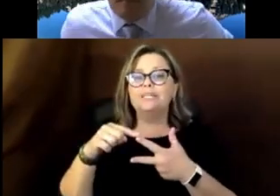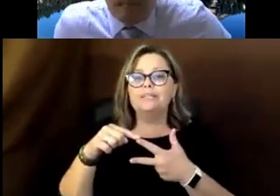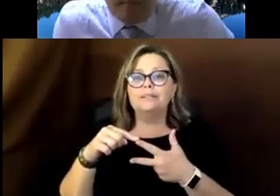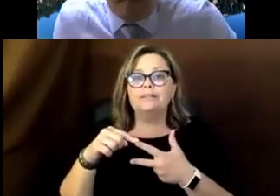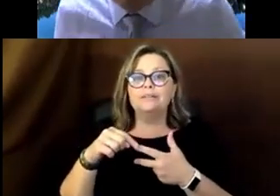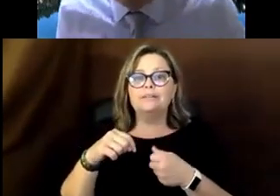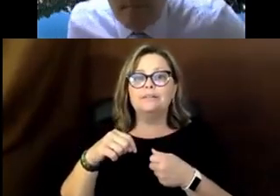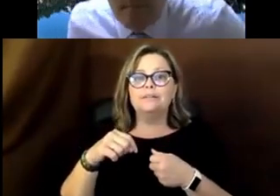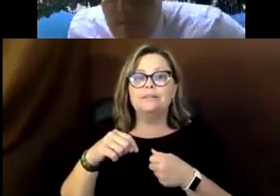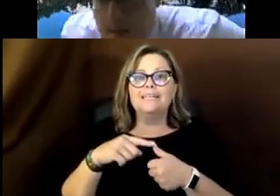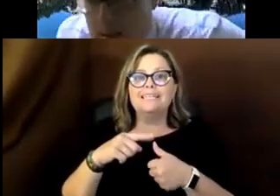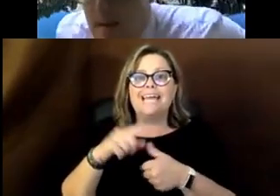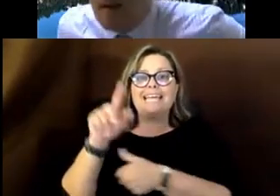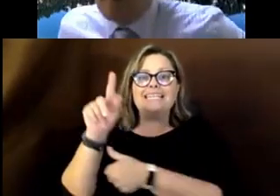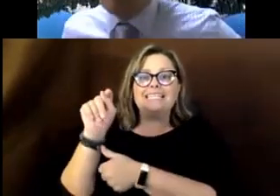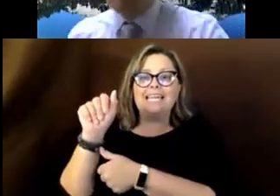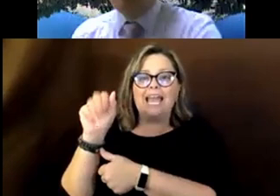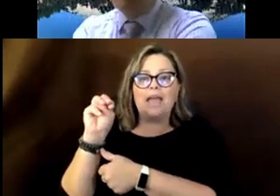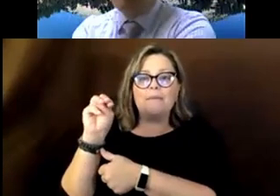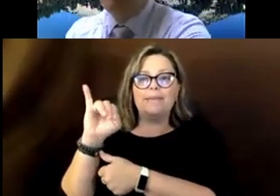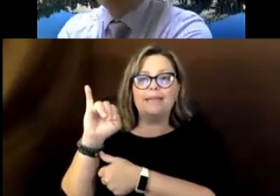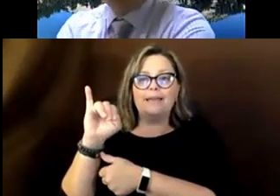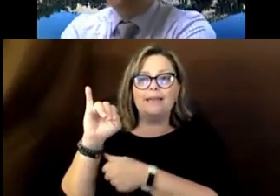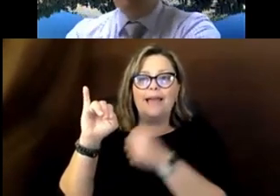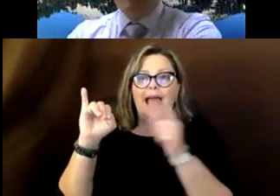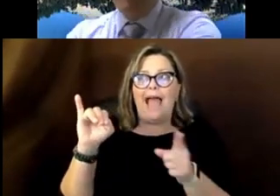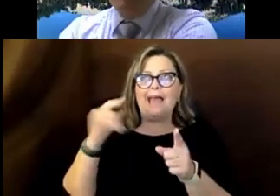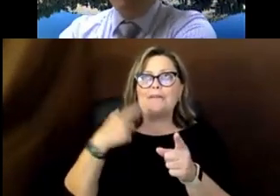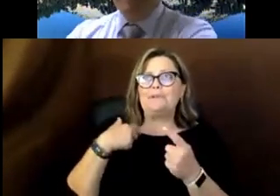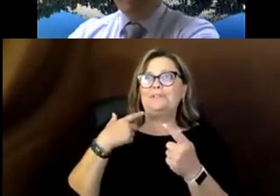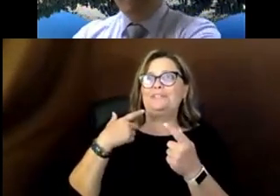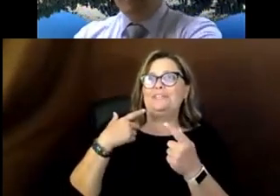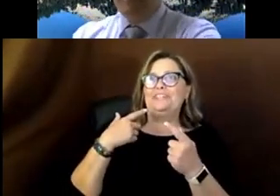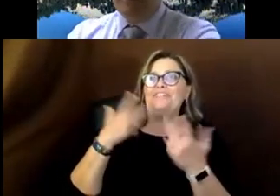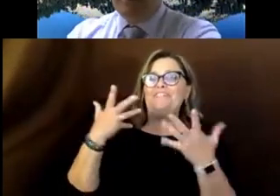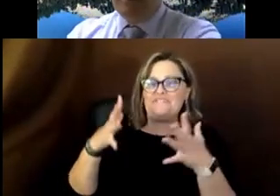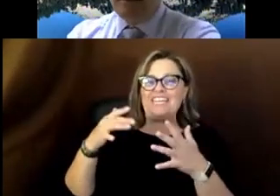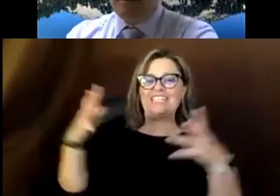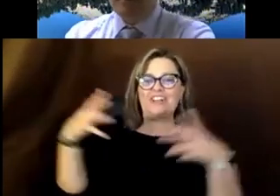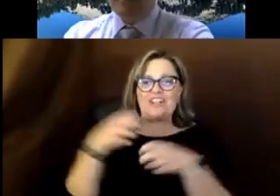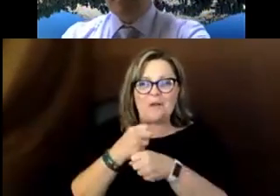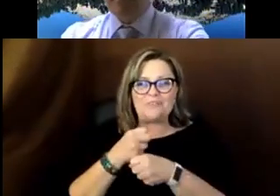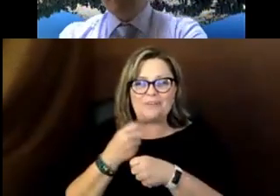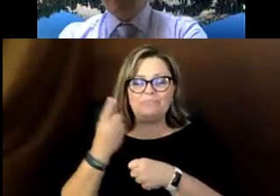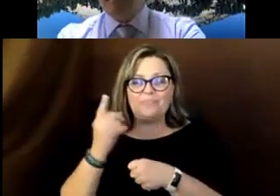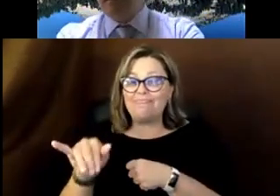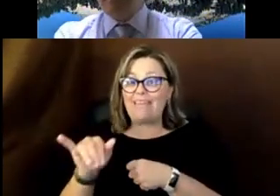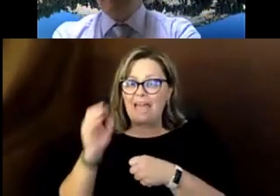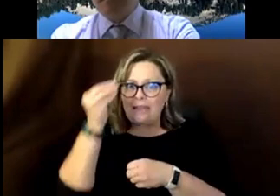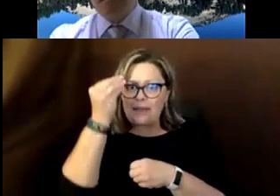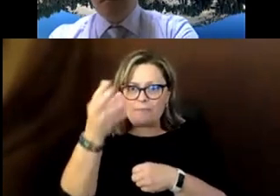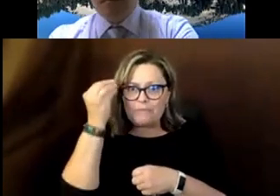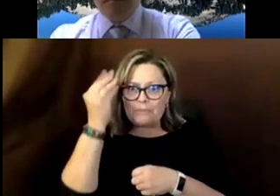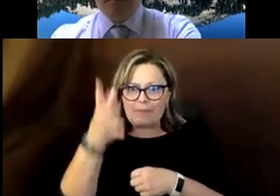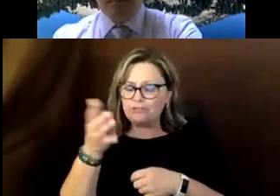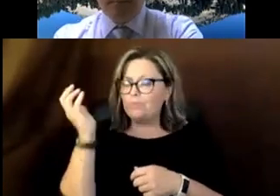I'll follow Tatiana, although that's a hard act to follow. That's all incredible information. As Tatiana